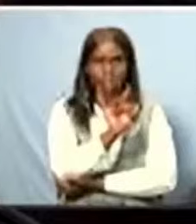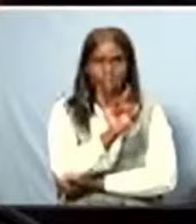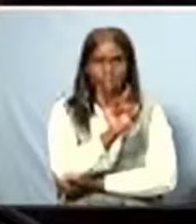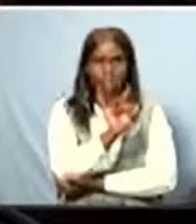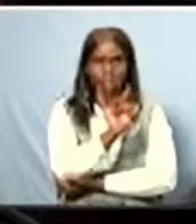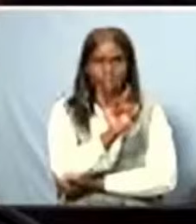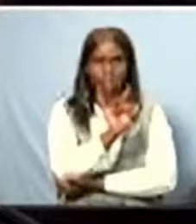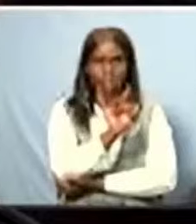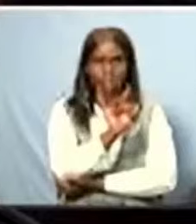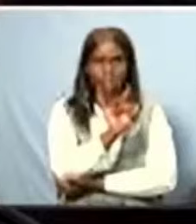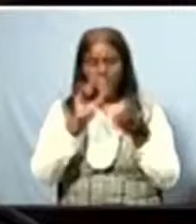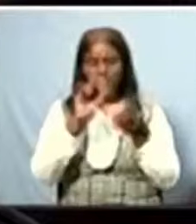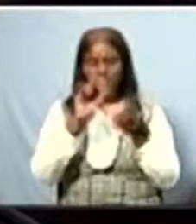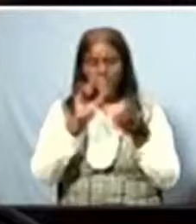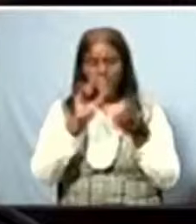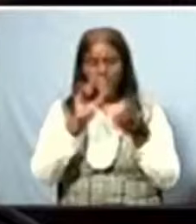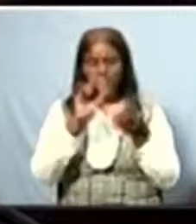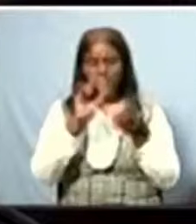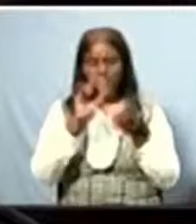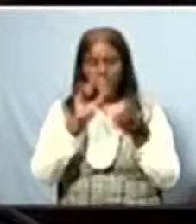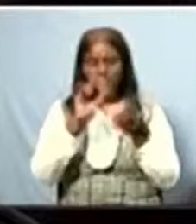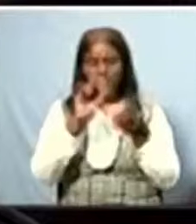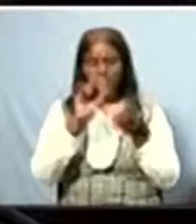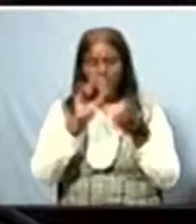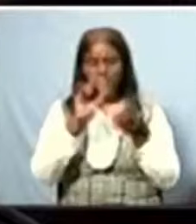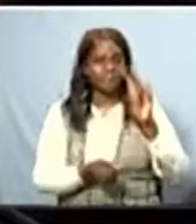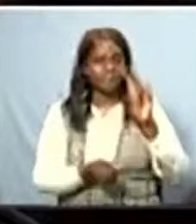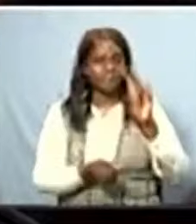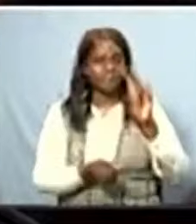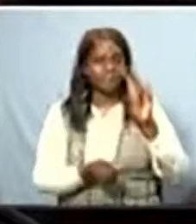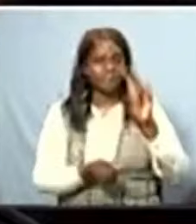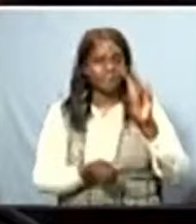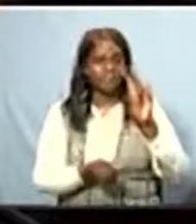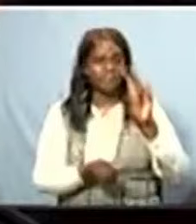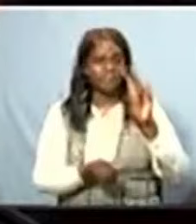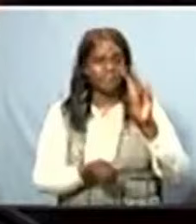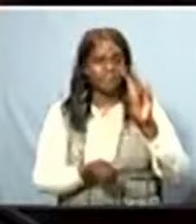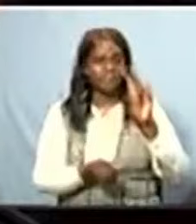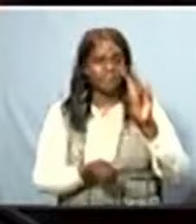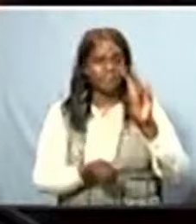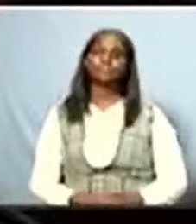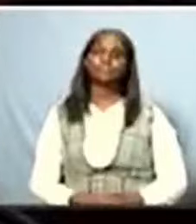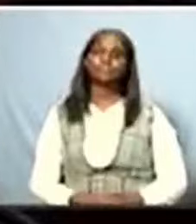Amendment of Article 72,